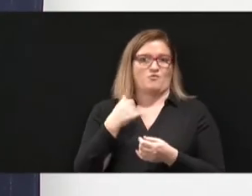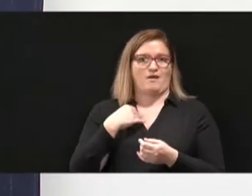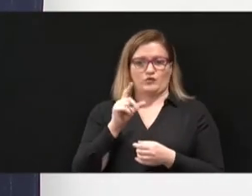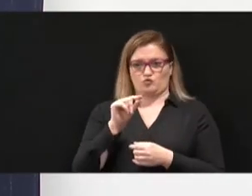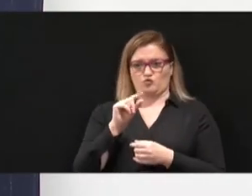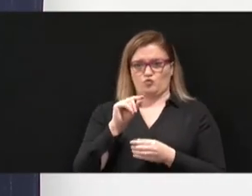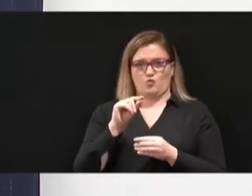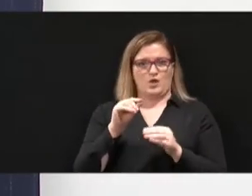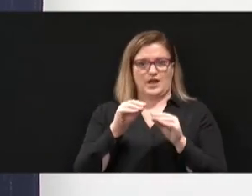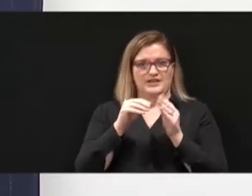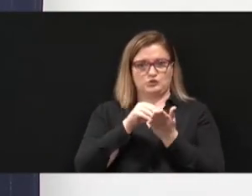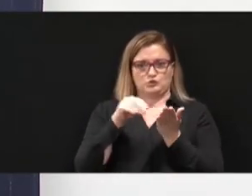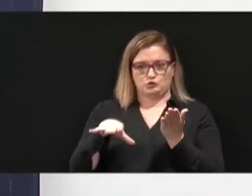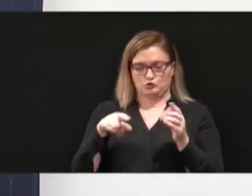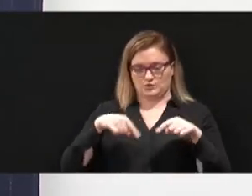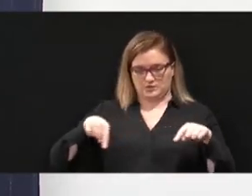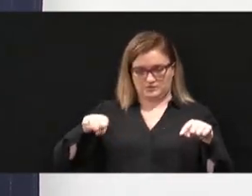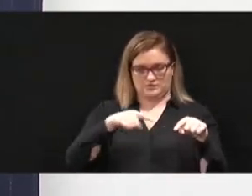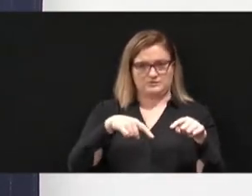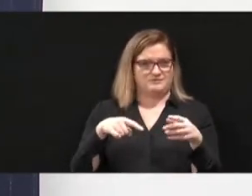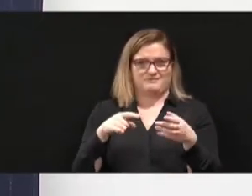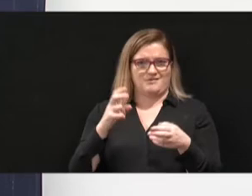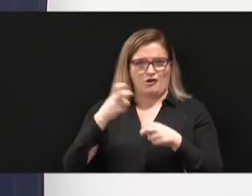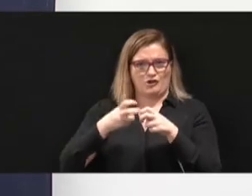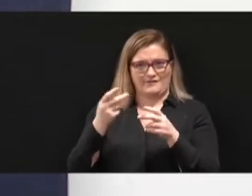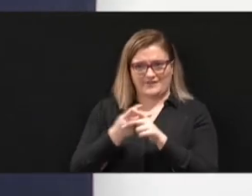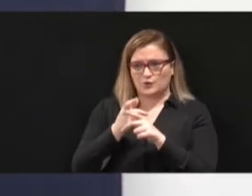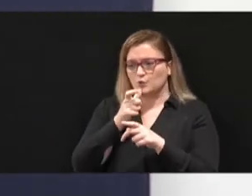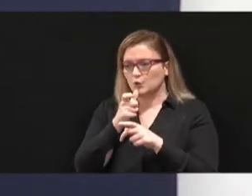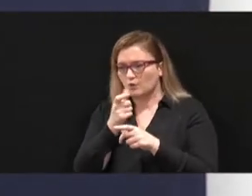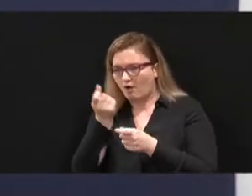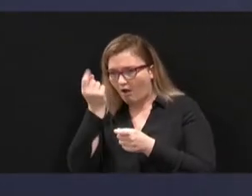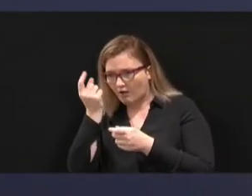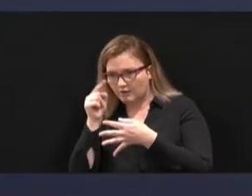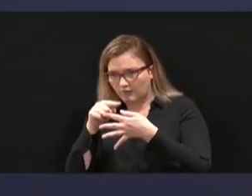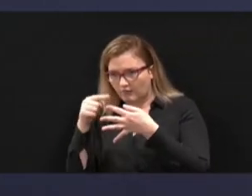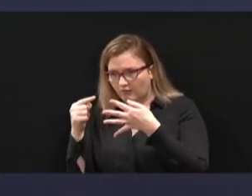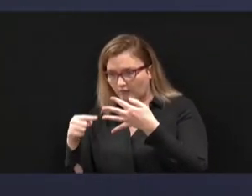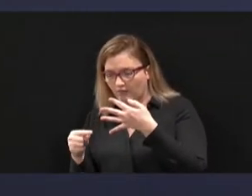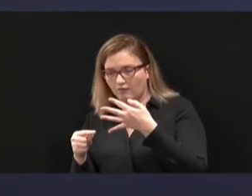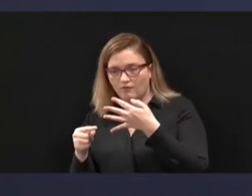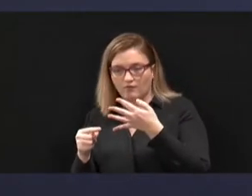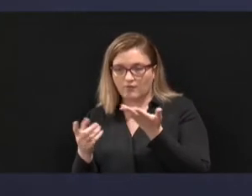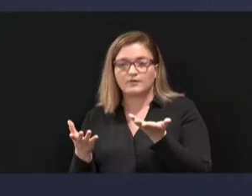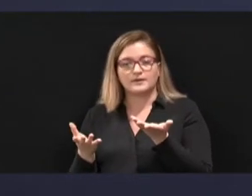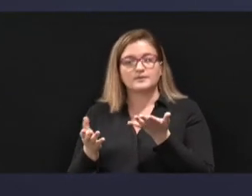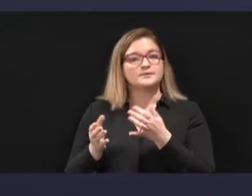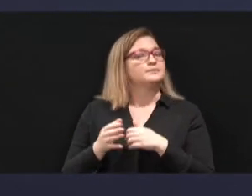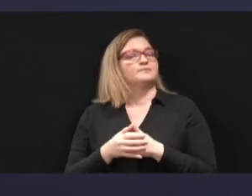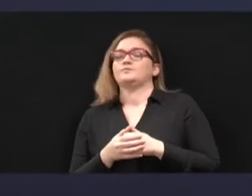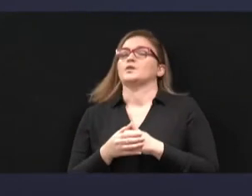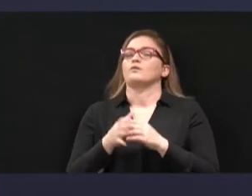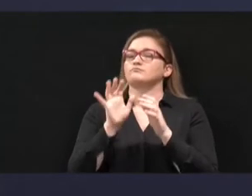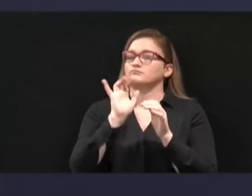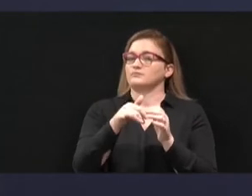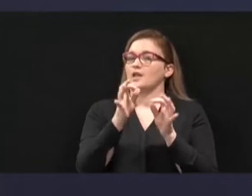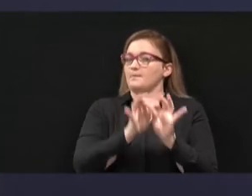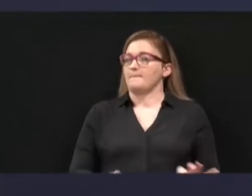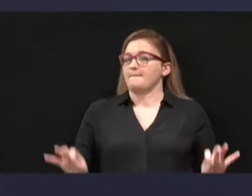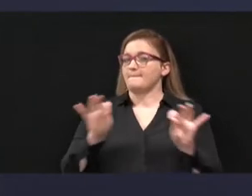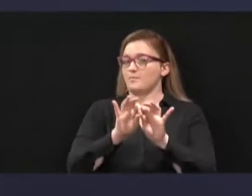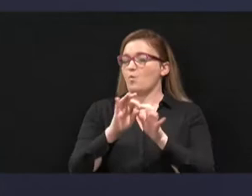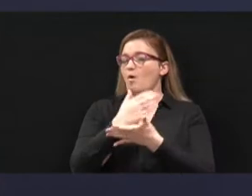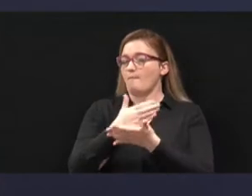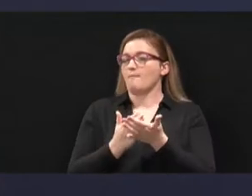you who is picking up everything or what. But anyway, those are very important elements of